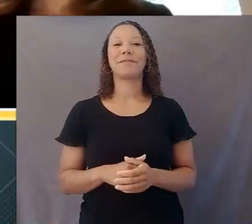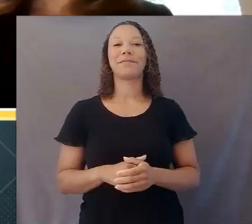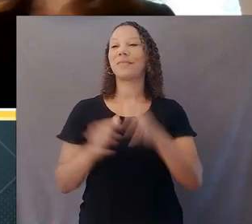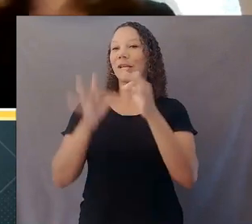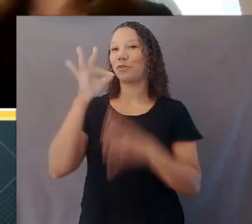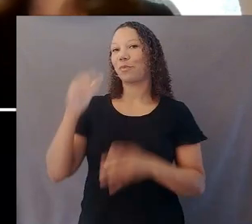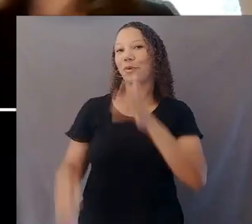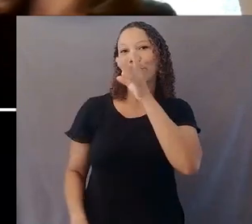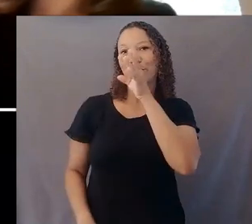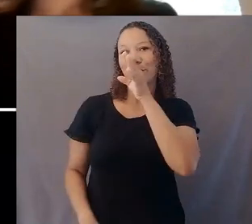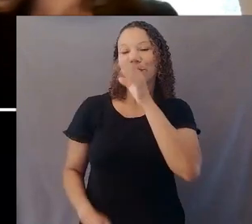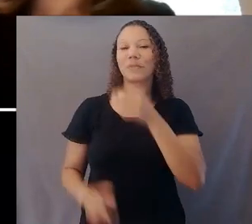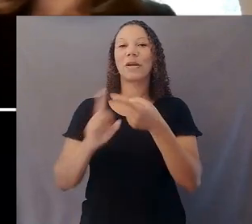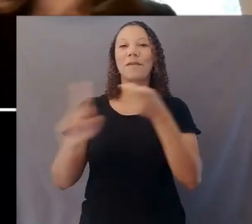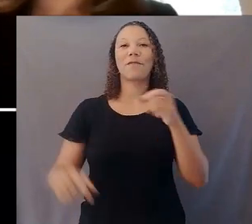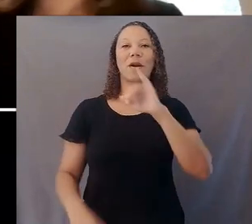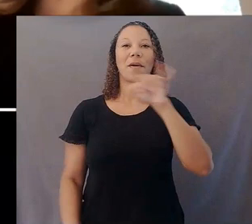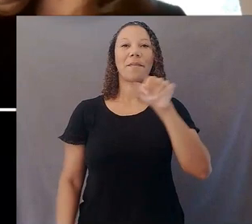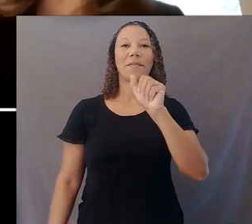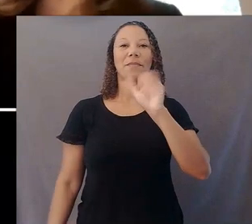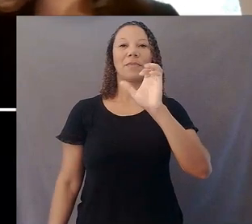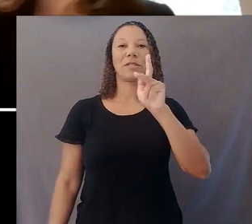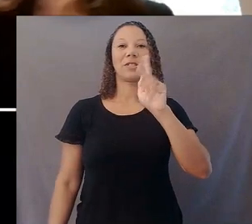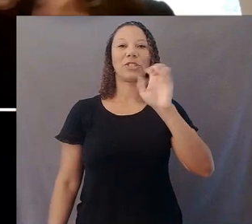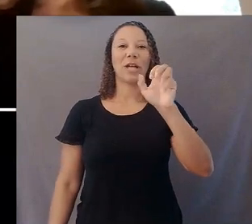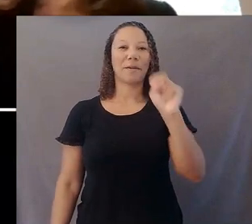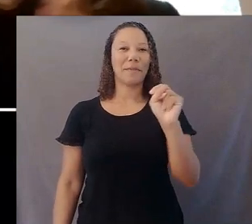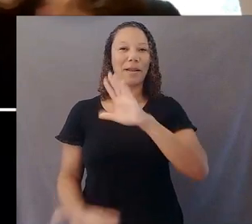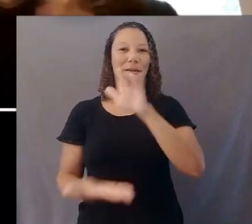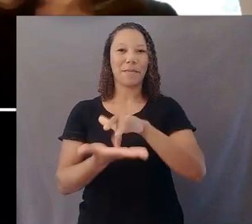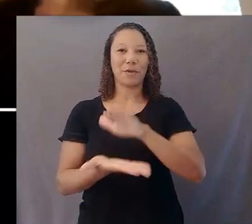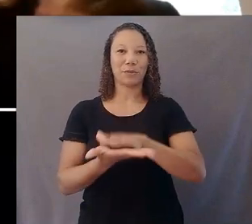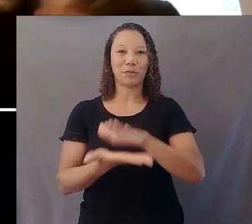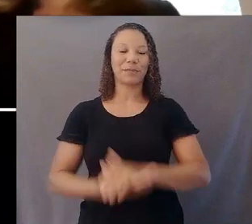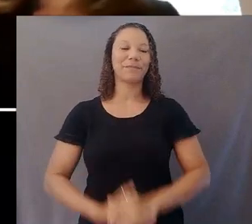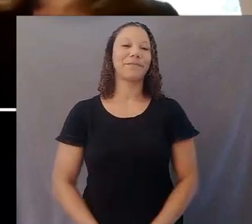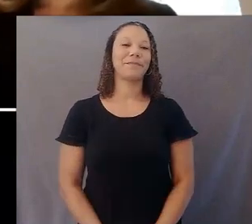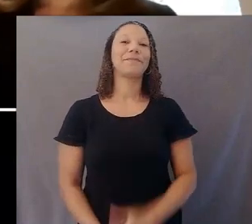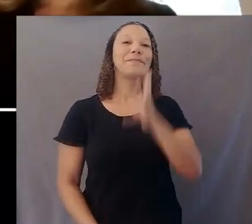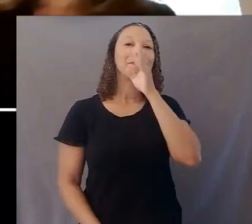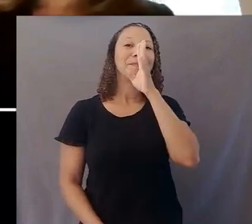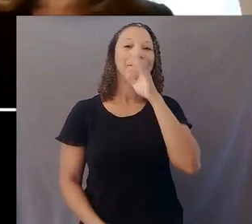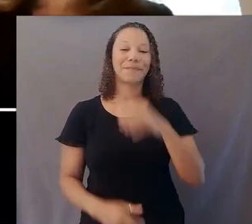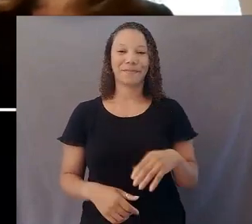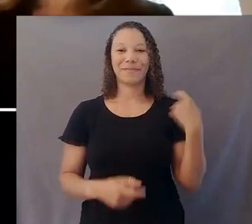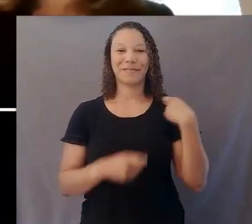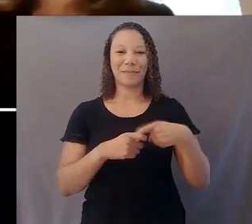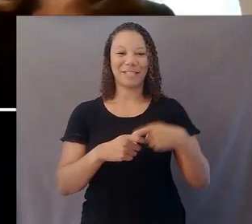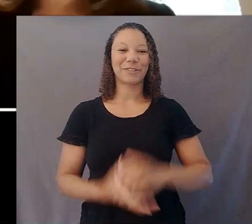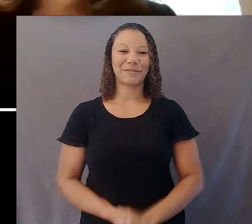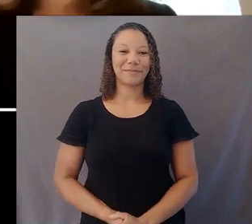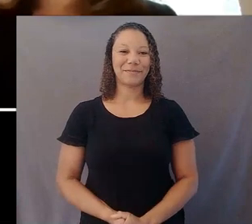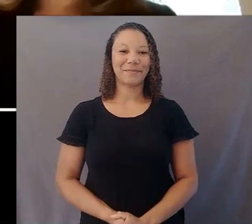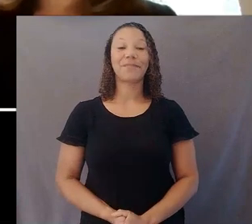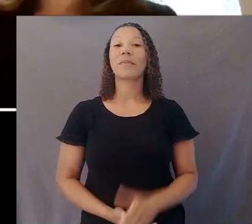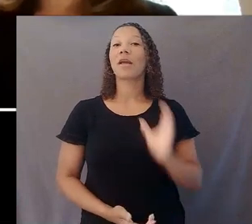School. Gracias por estar aquí con nosotros. Un placer. So our focus on EGU News